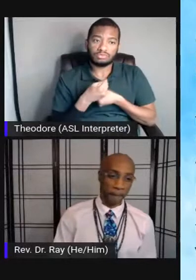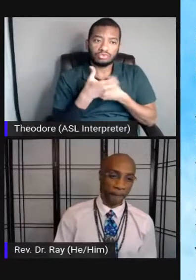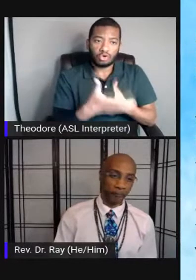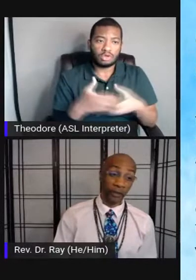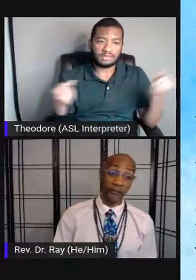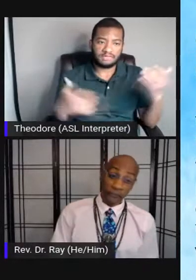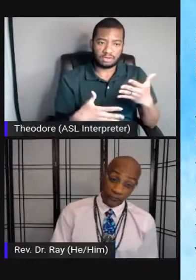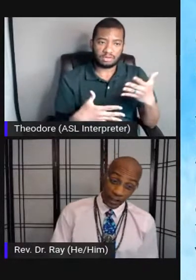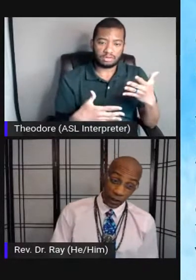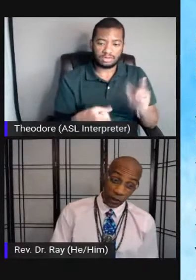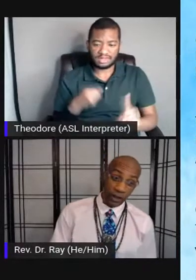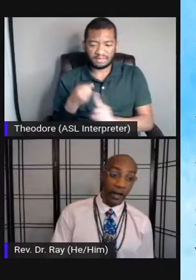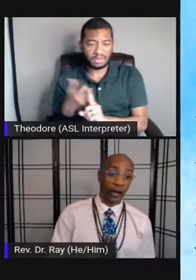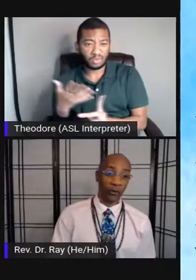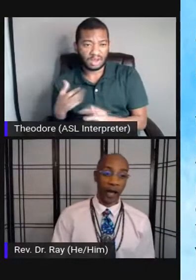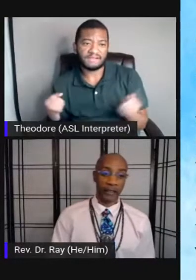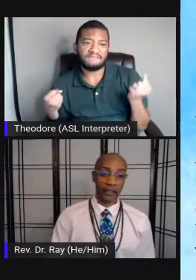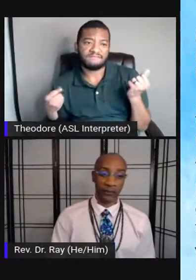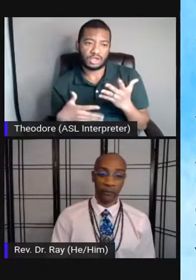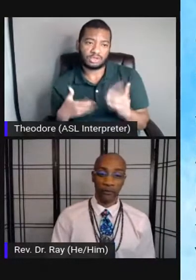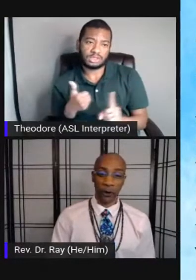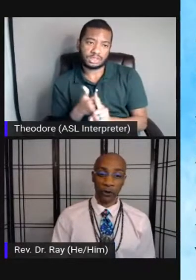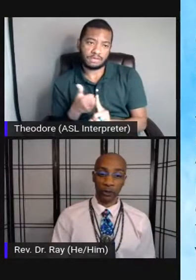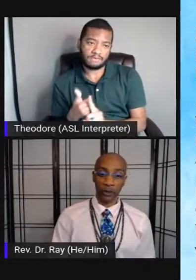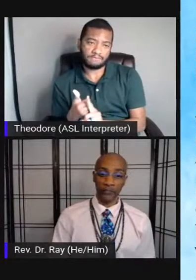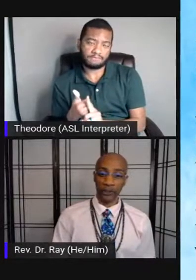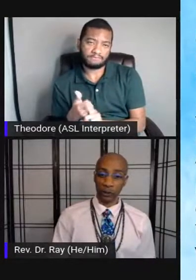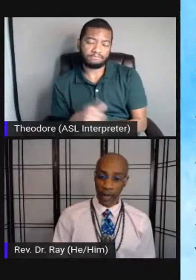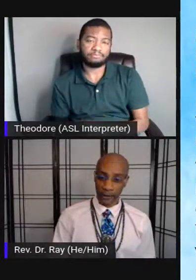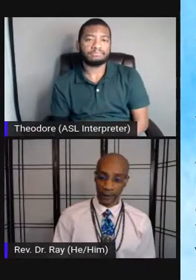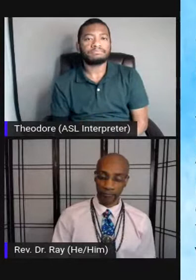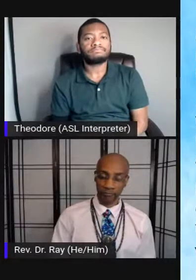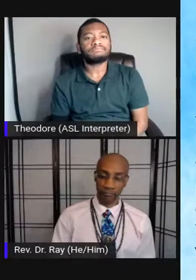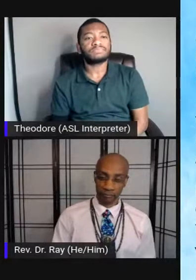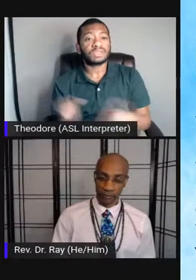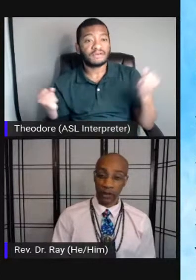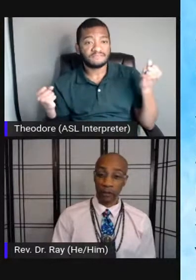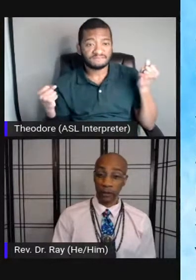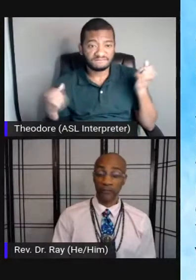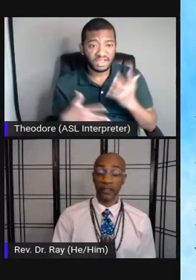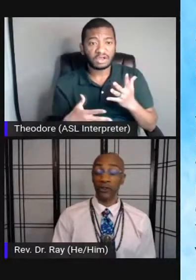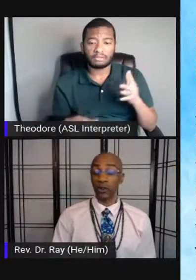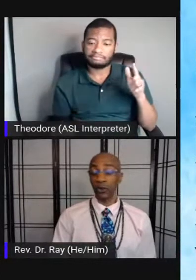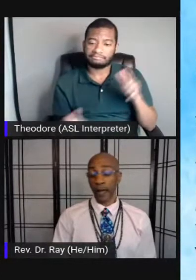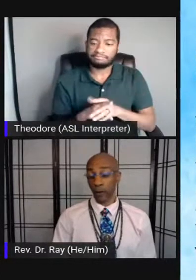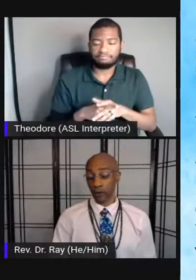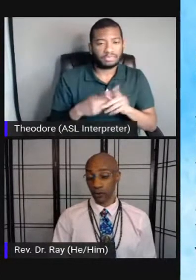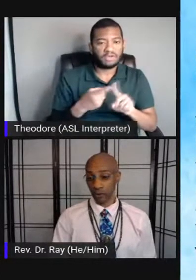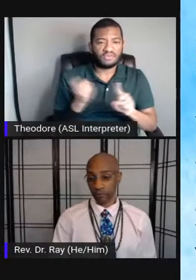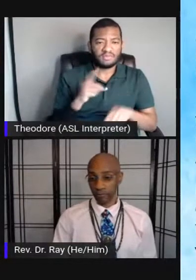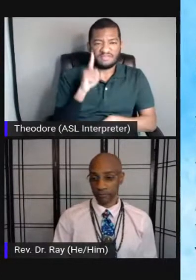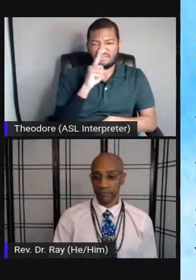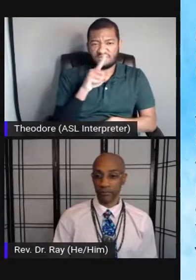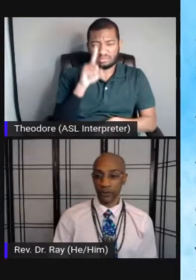Okay? Fear arises from the false belief in duality, the belief in two